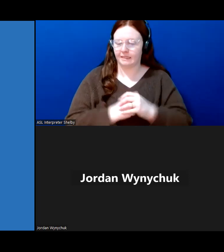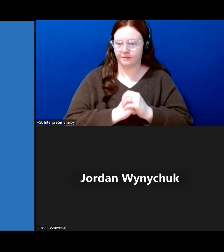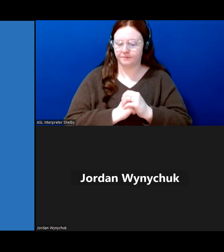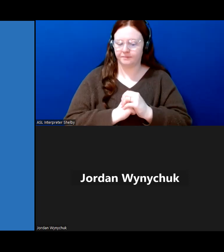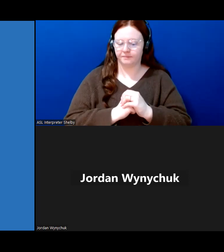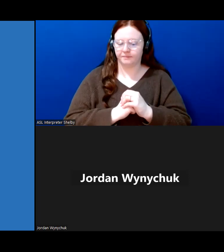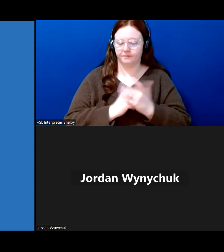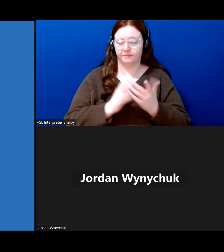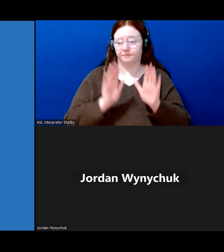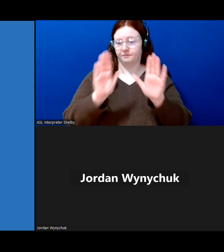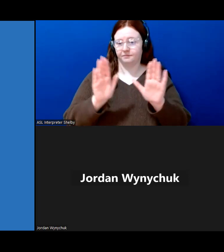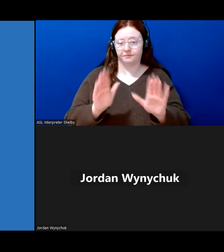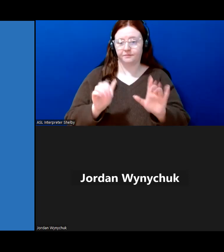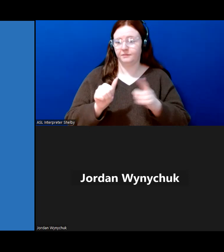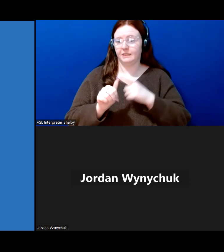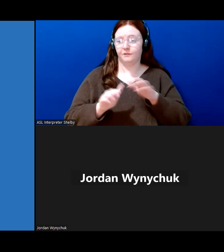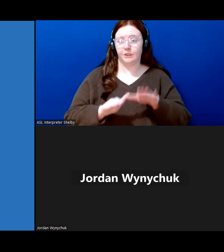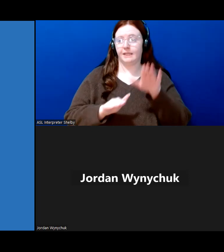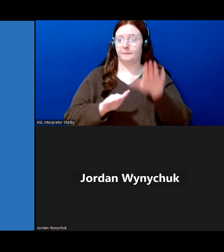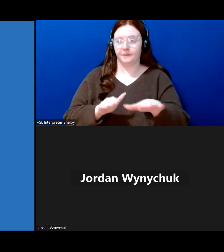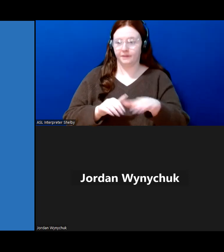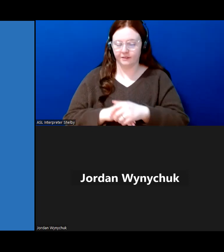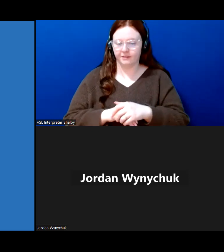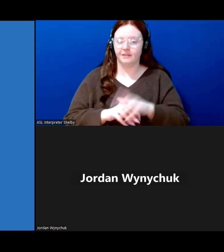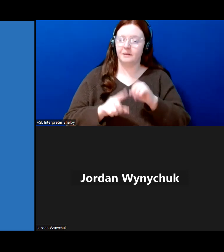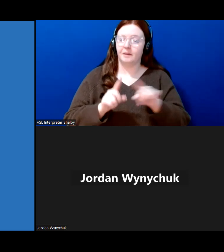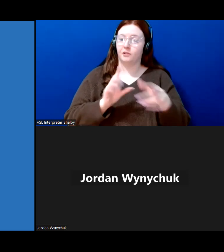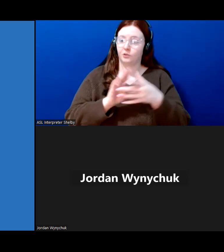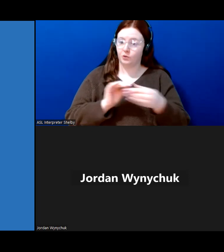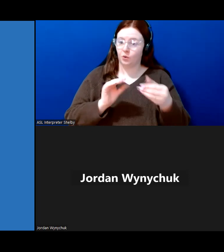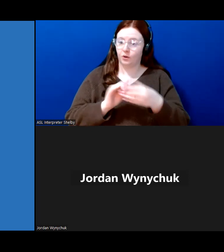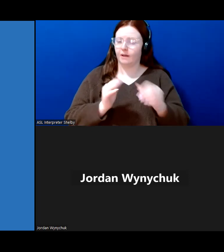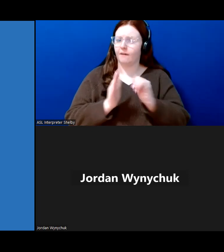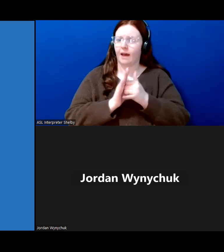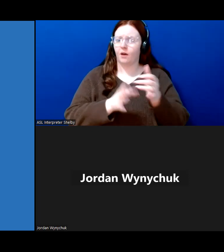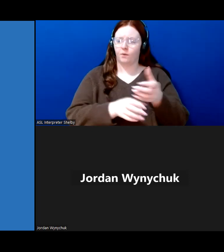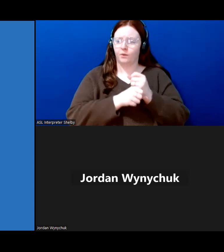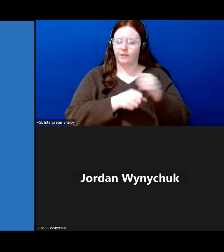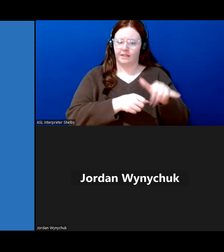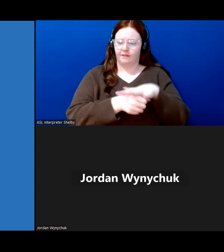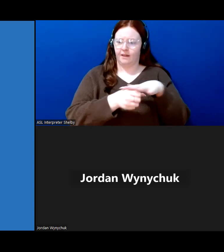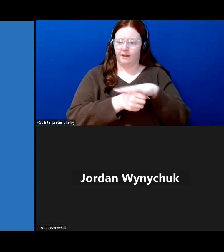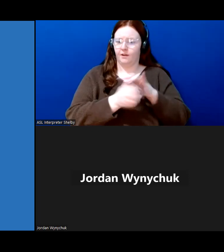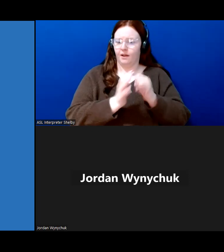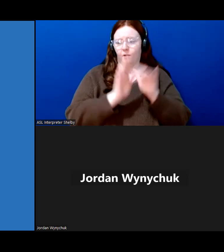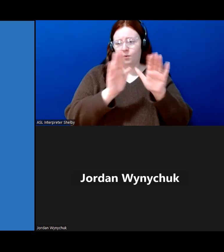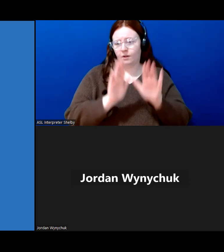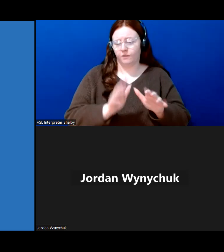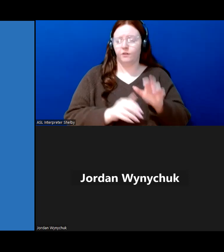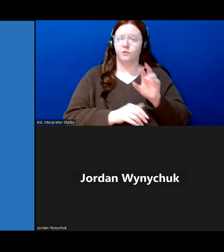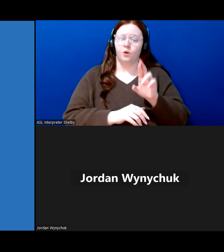great first step. The story behind how we got the space is lovely too. Reverend